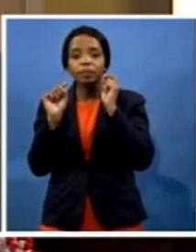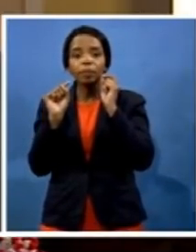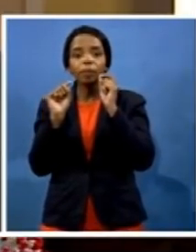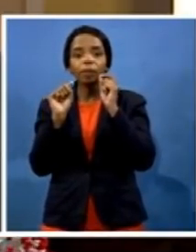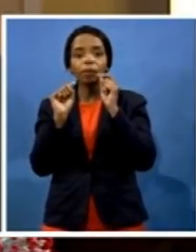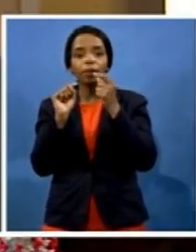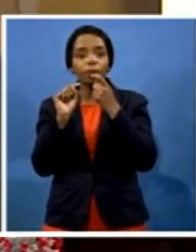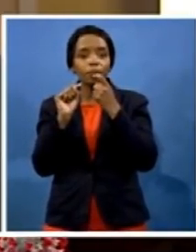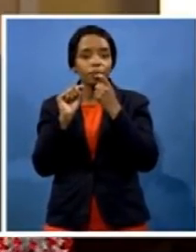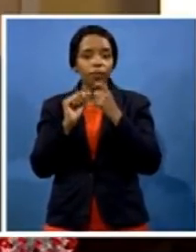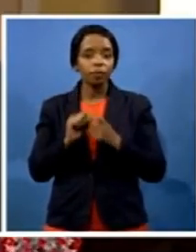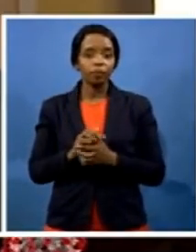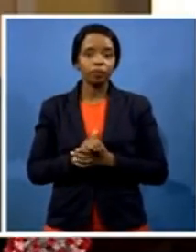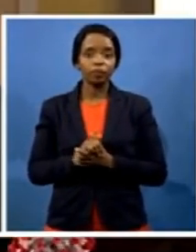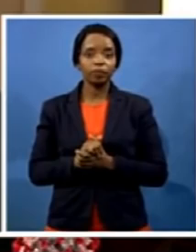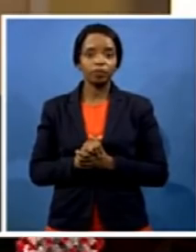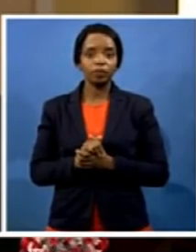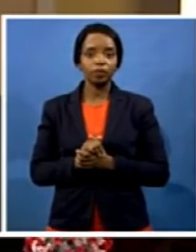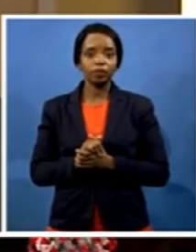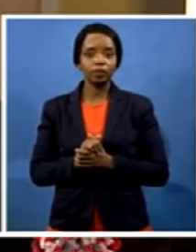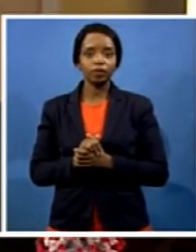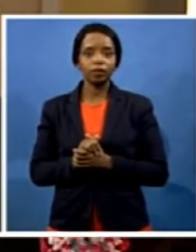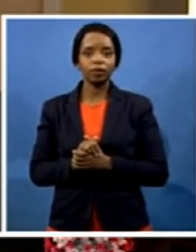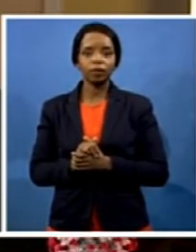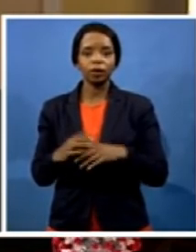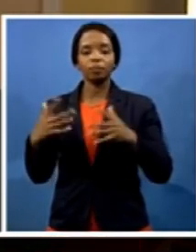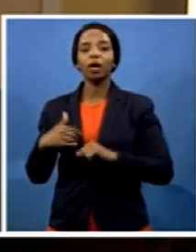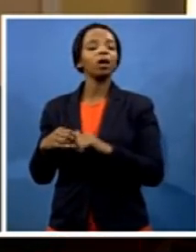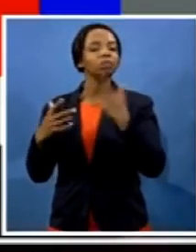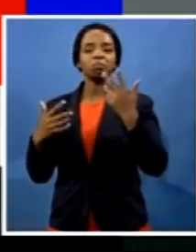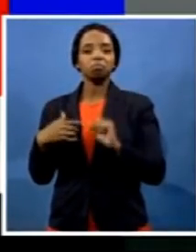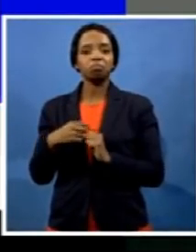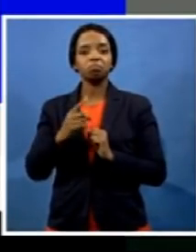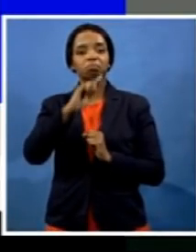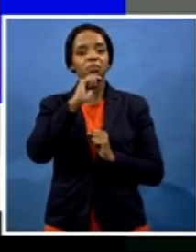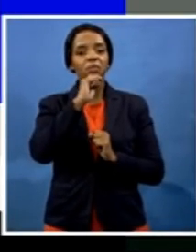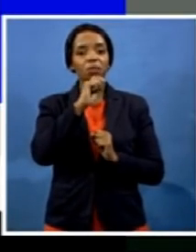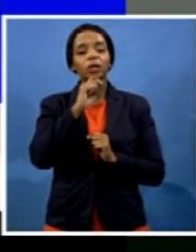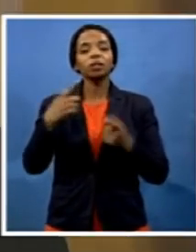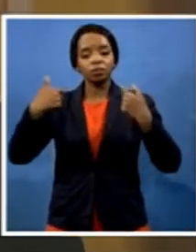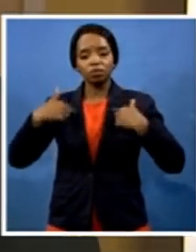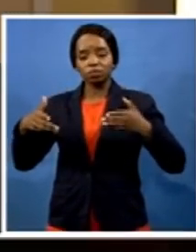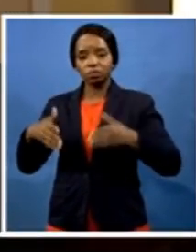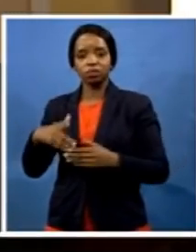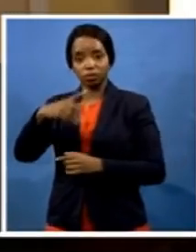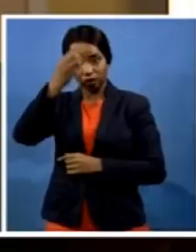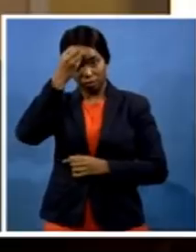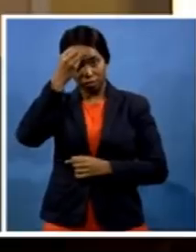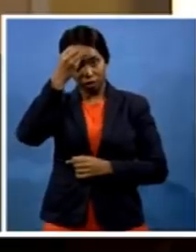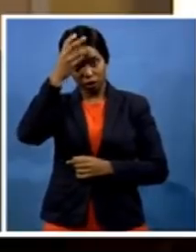All right. Well, a very good morning to you, Desiree. It's actually a Pretoria gentleman, a 29-year-old engineering